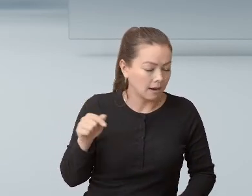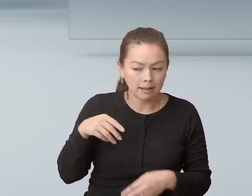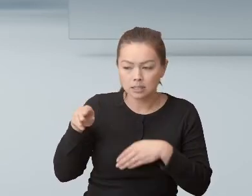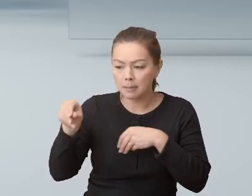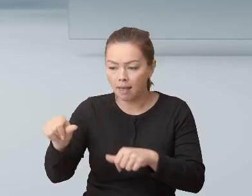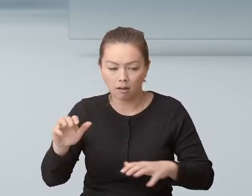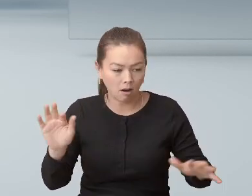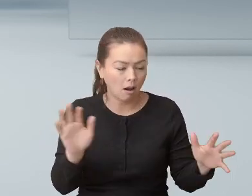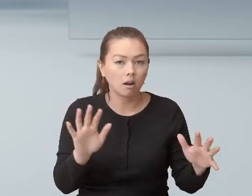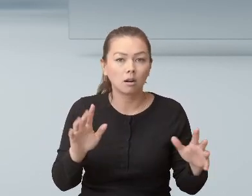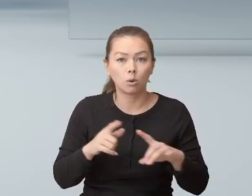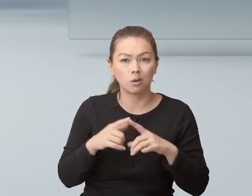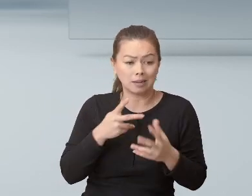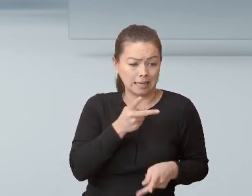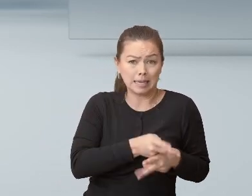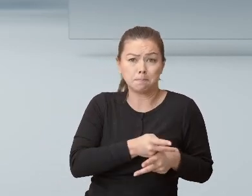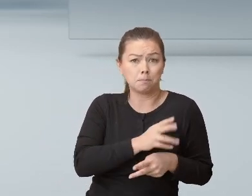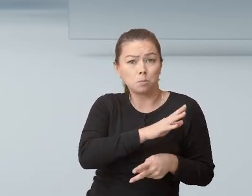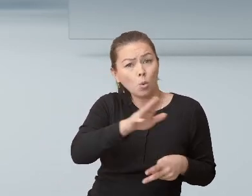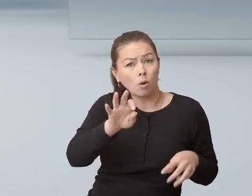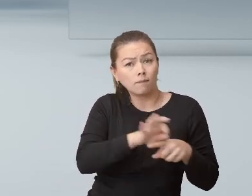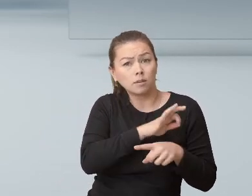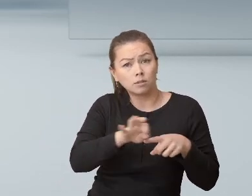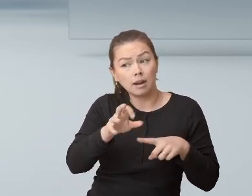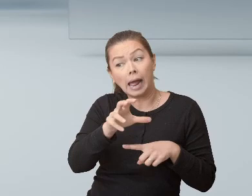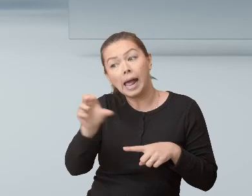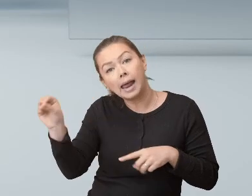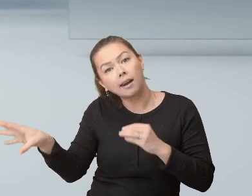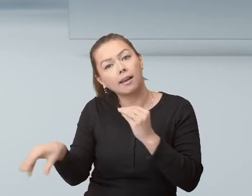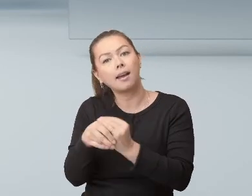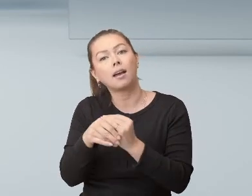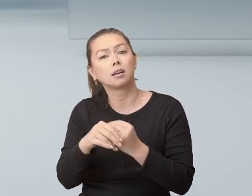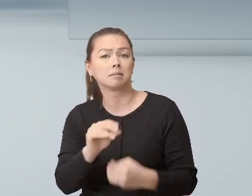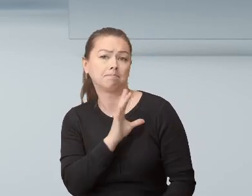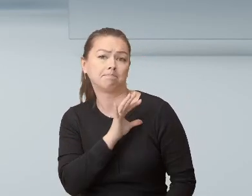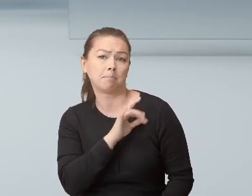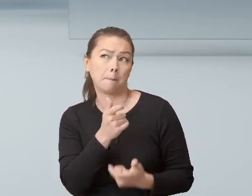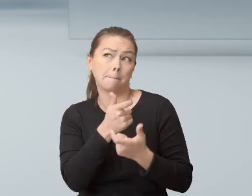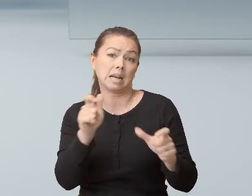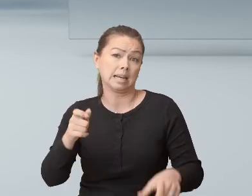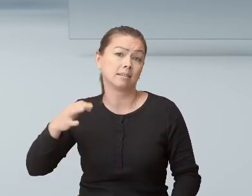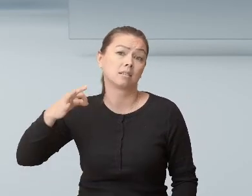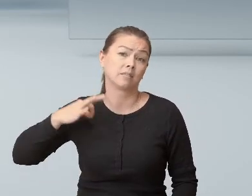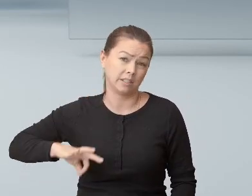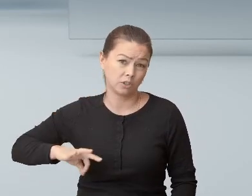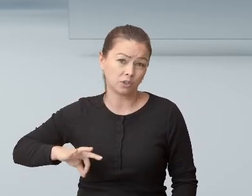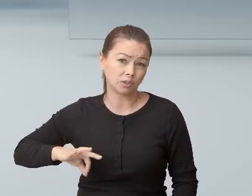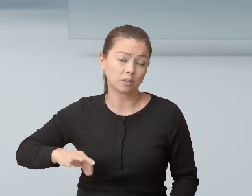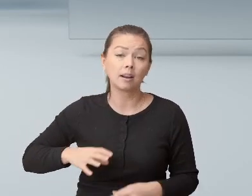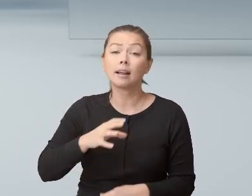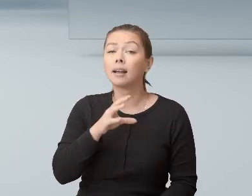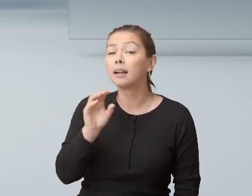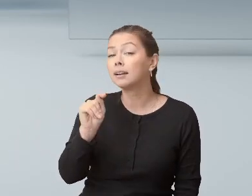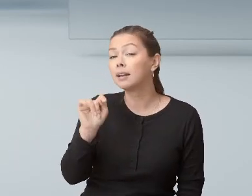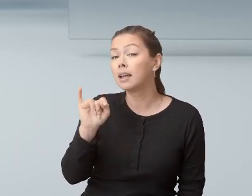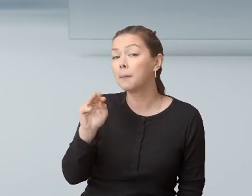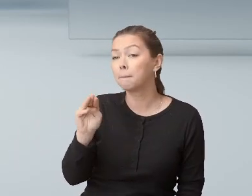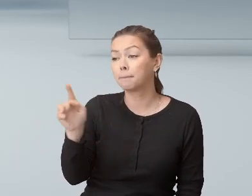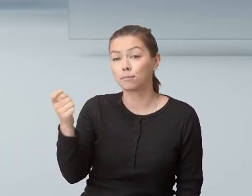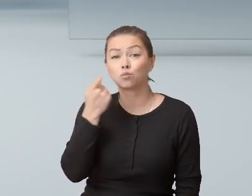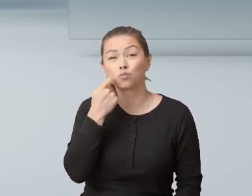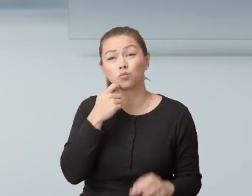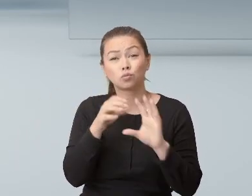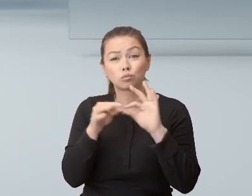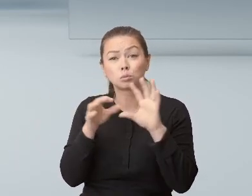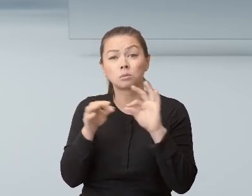So that's a big advantage. And another thing is, as Tim said, there is nobody out there that we know that spends the kind of money Microsoft